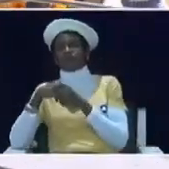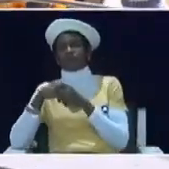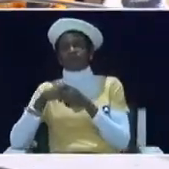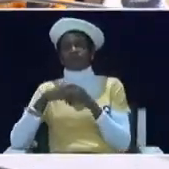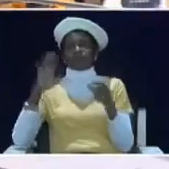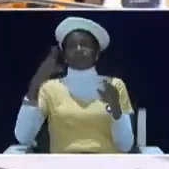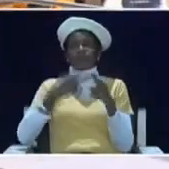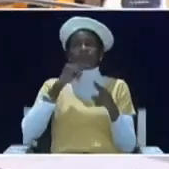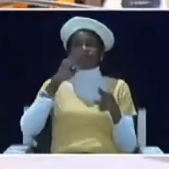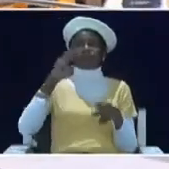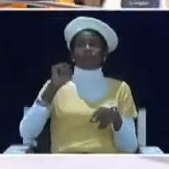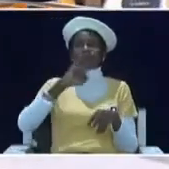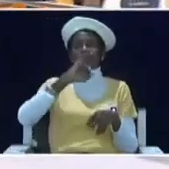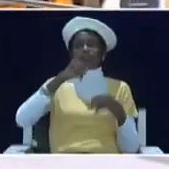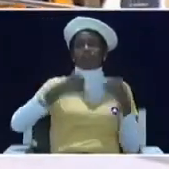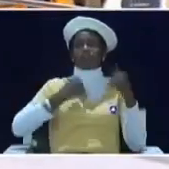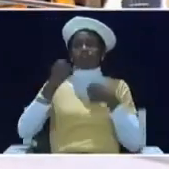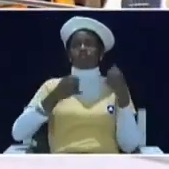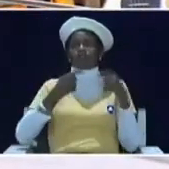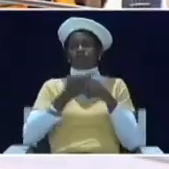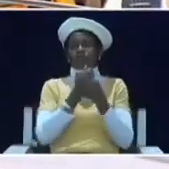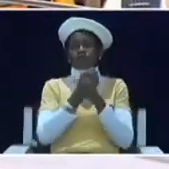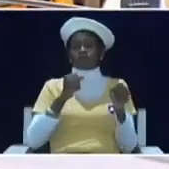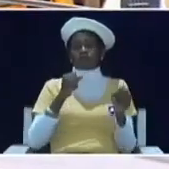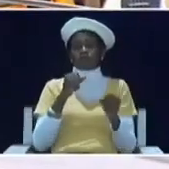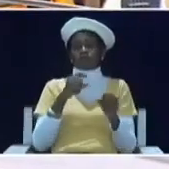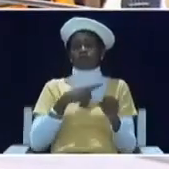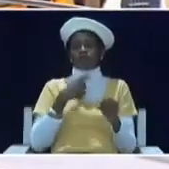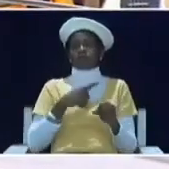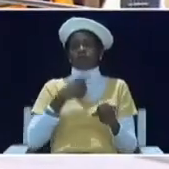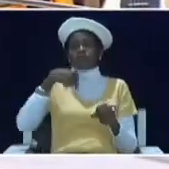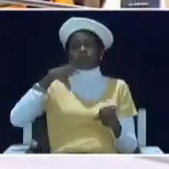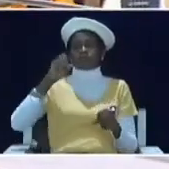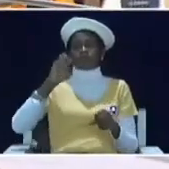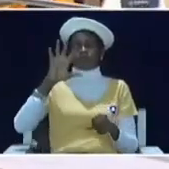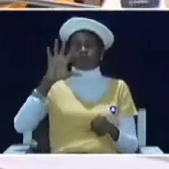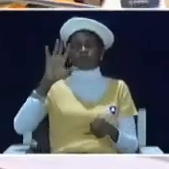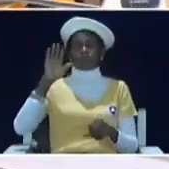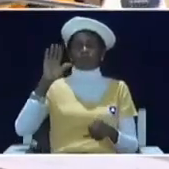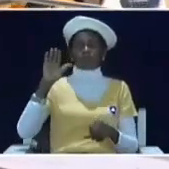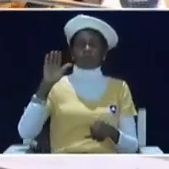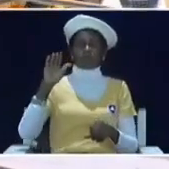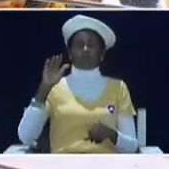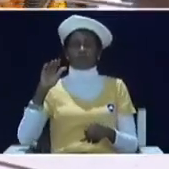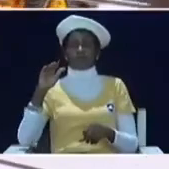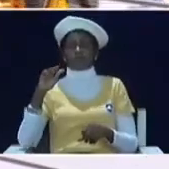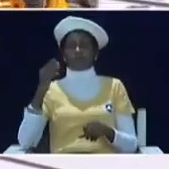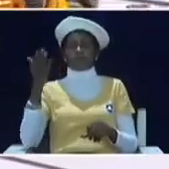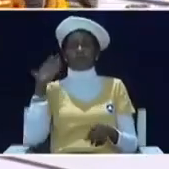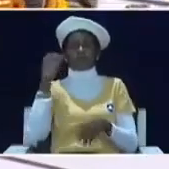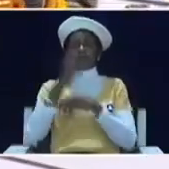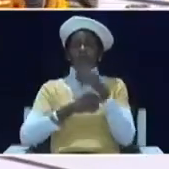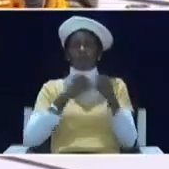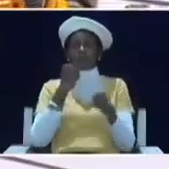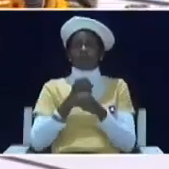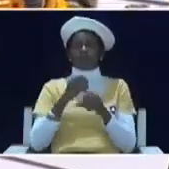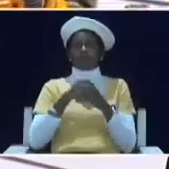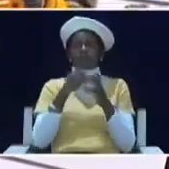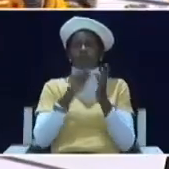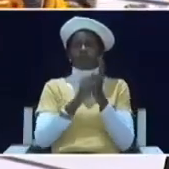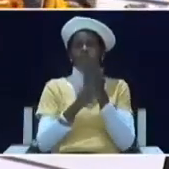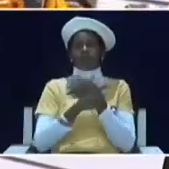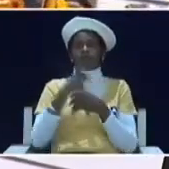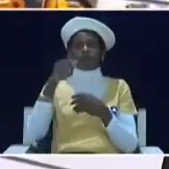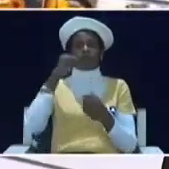My name is Mrs. Joy. I'm from Salvation and Praise Parish, Lagos Province 15. Last year, in August, my